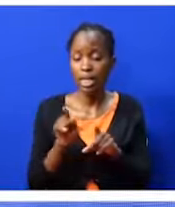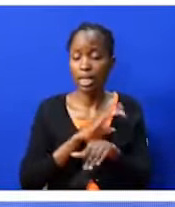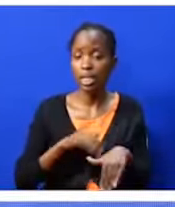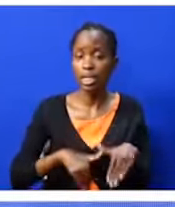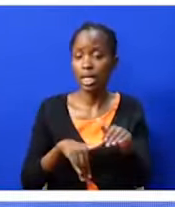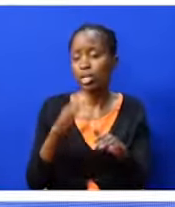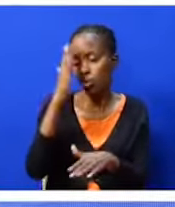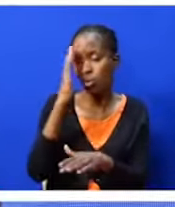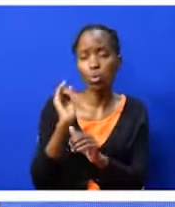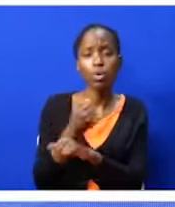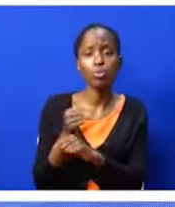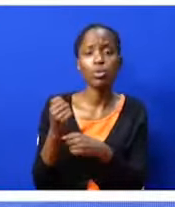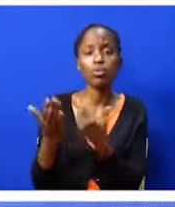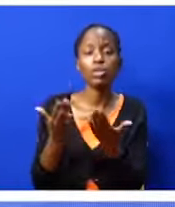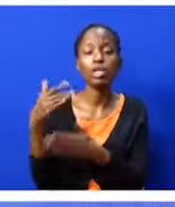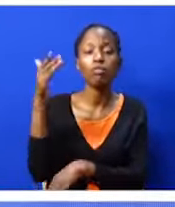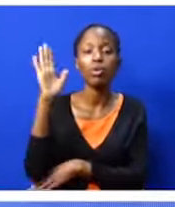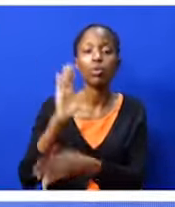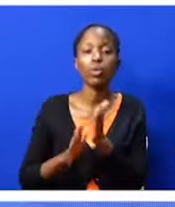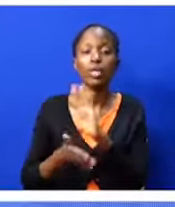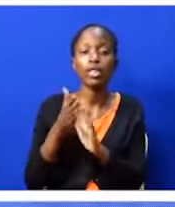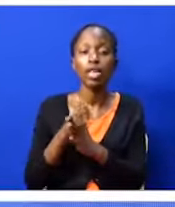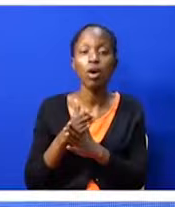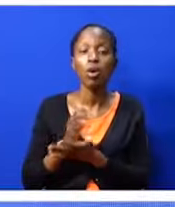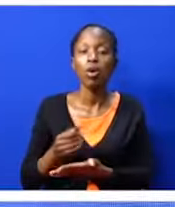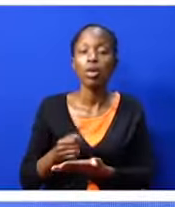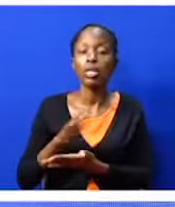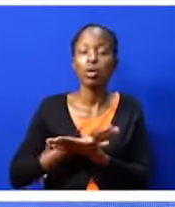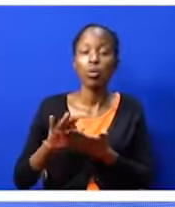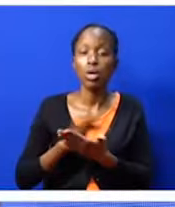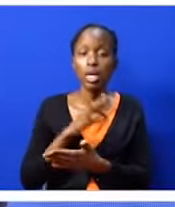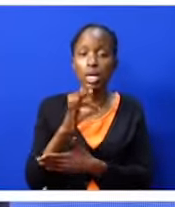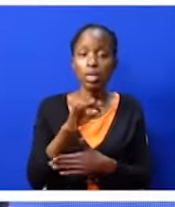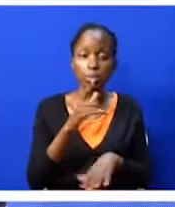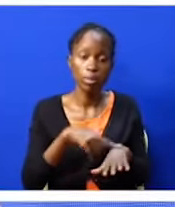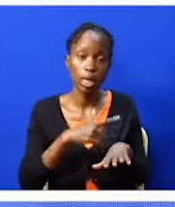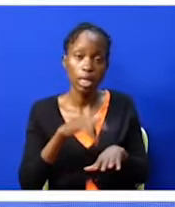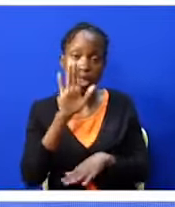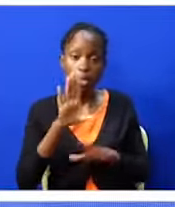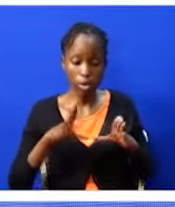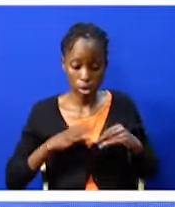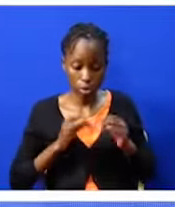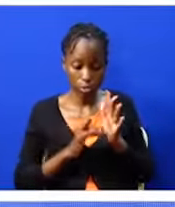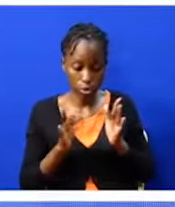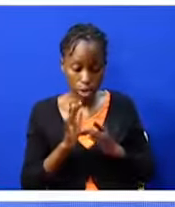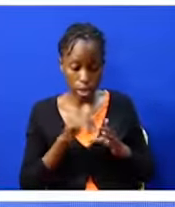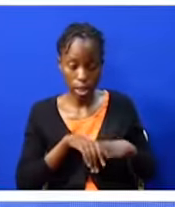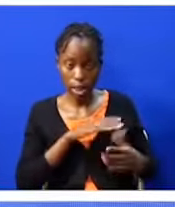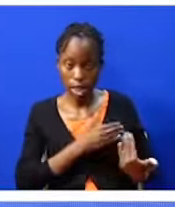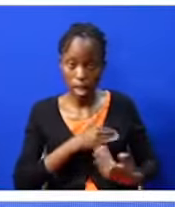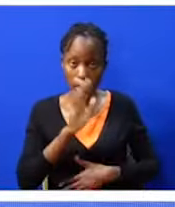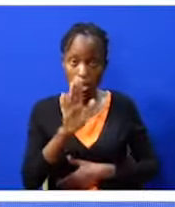cannot serve God without the help of the Holy Spirit. Actually, when we receive Jesus Christ in our